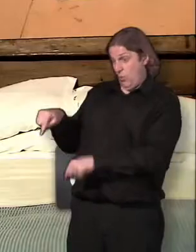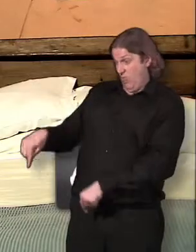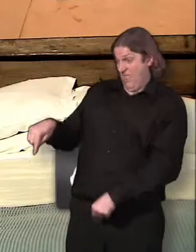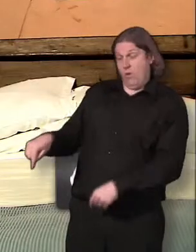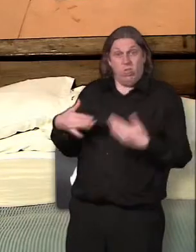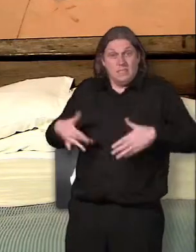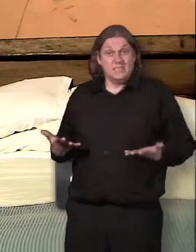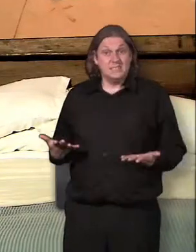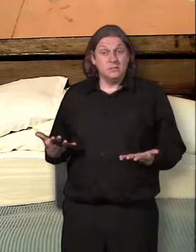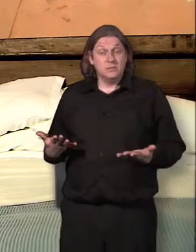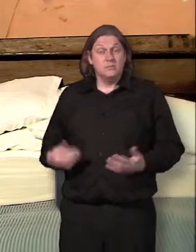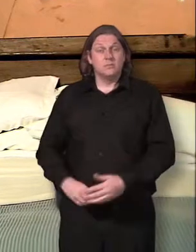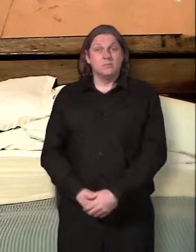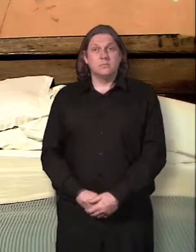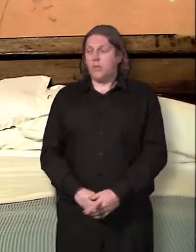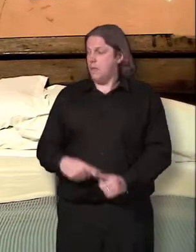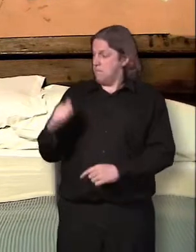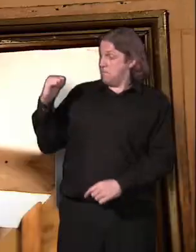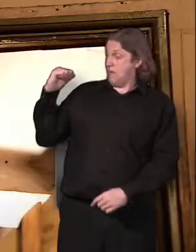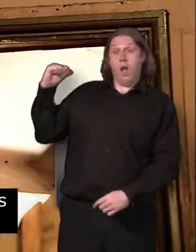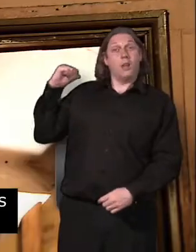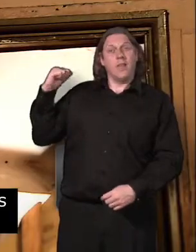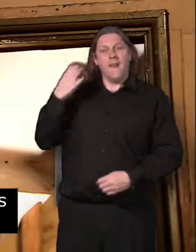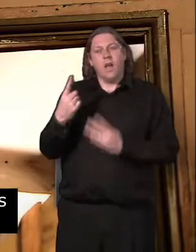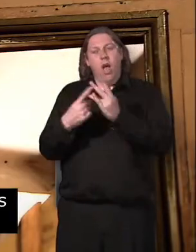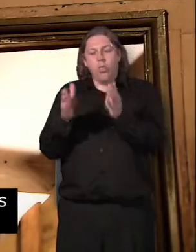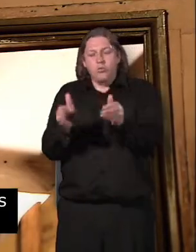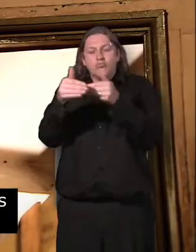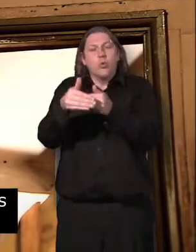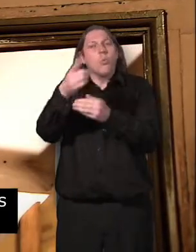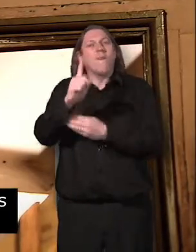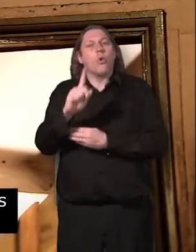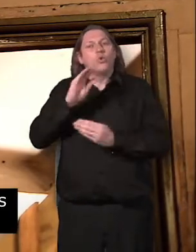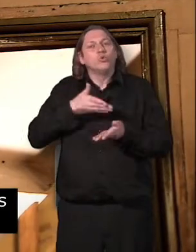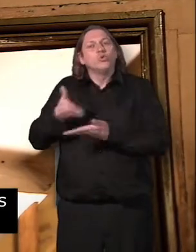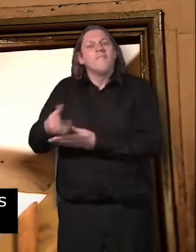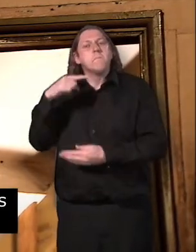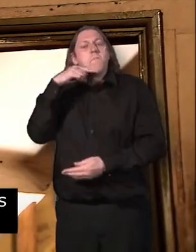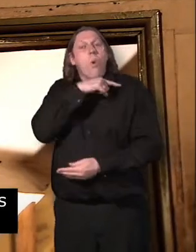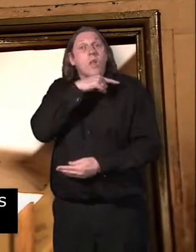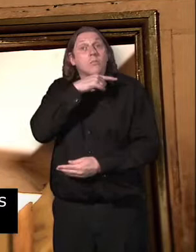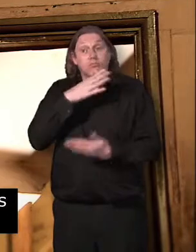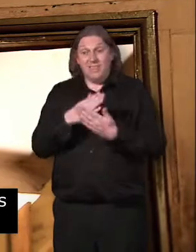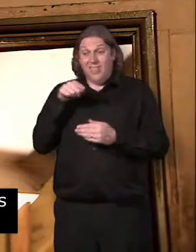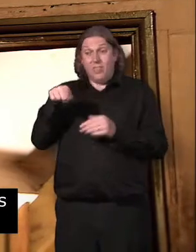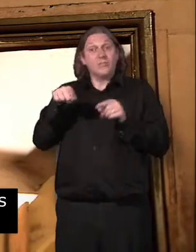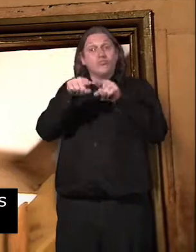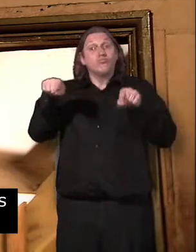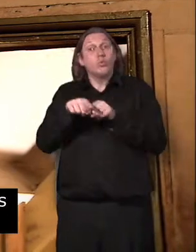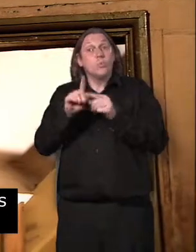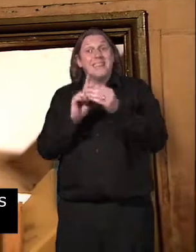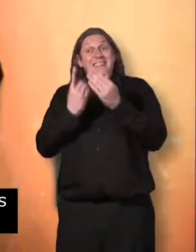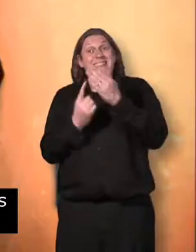Behind me is a small room for the serving lad. The only way up and down for the men living in this room was through a